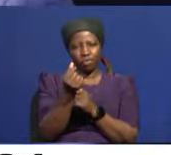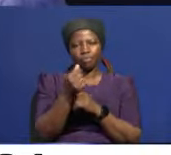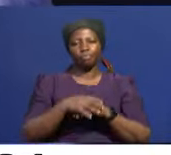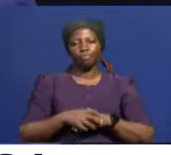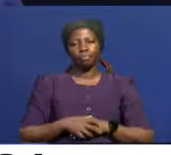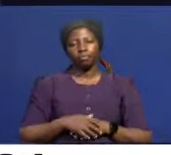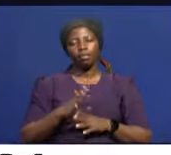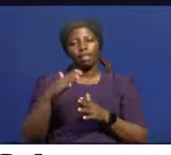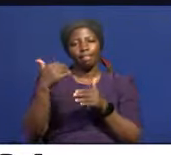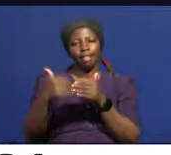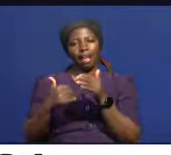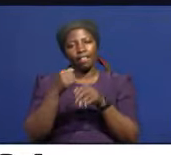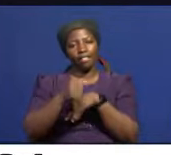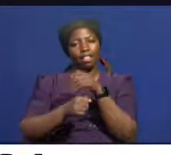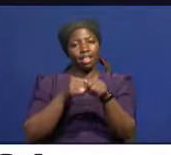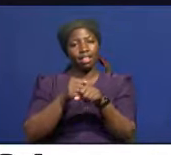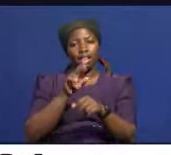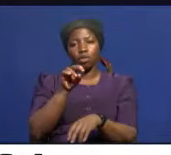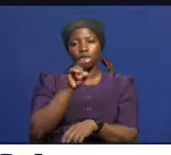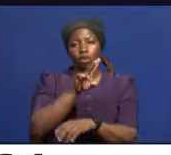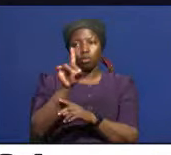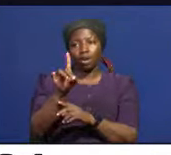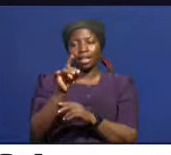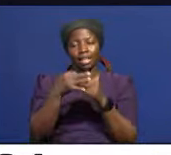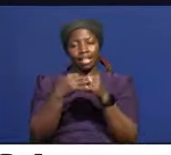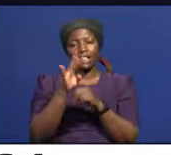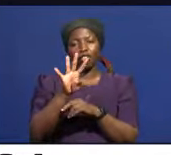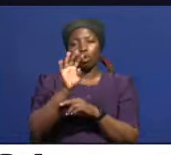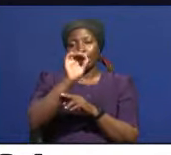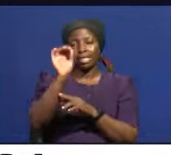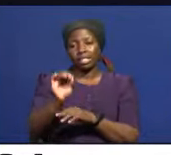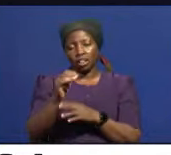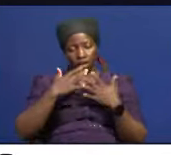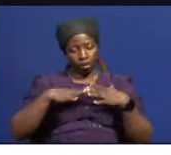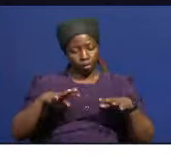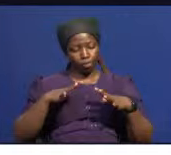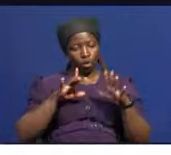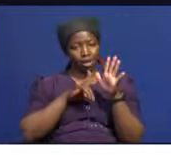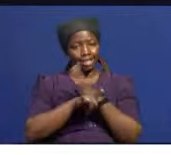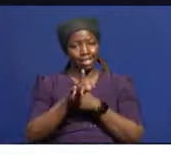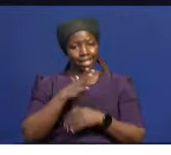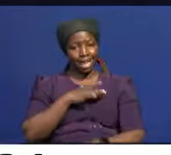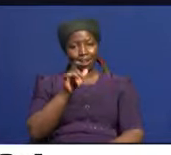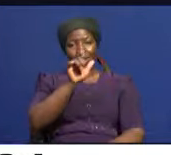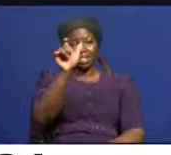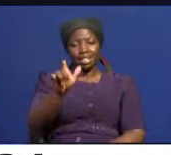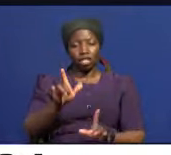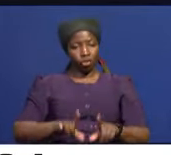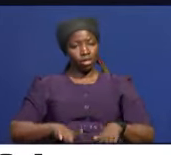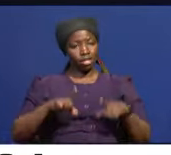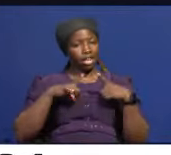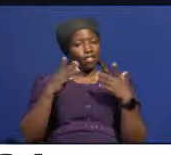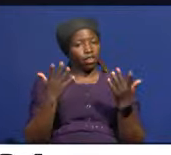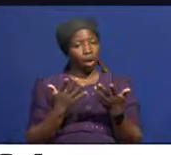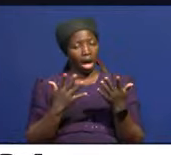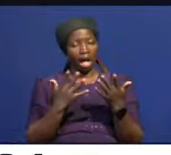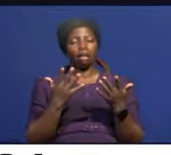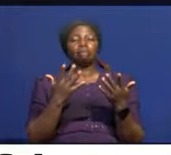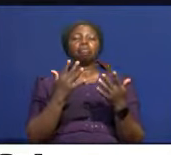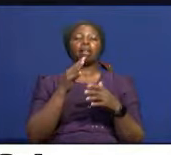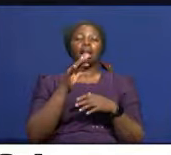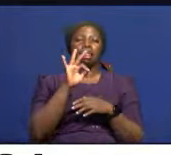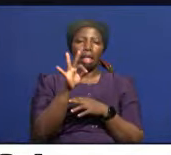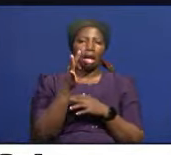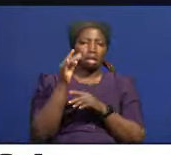the end of 2021, 84% of people in our region lived in areas where the third generation